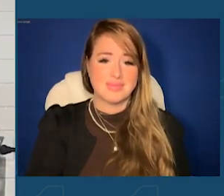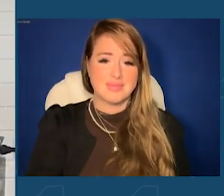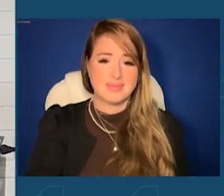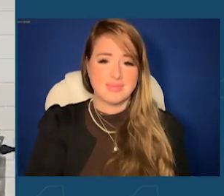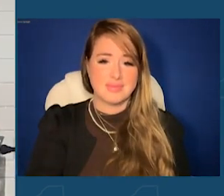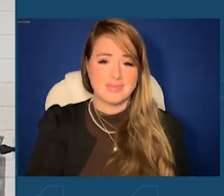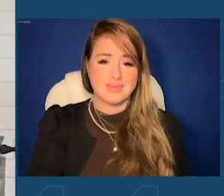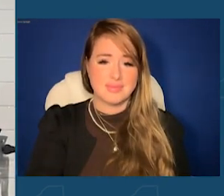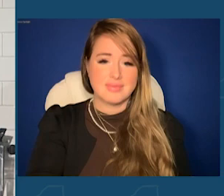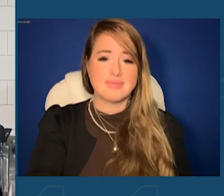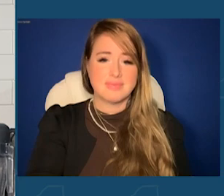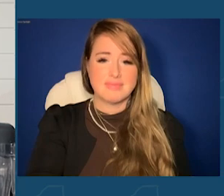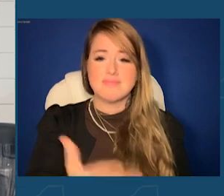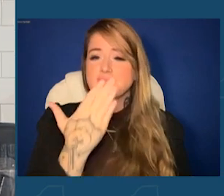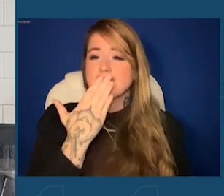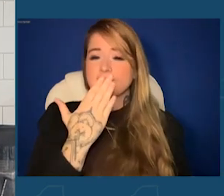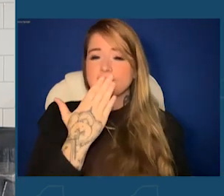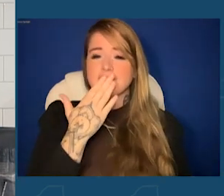Thank you, Danny.